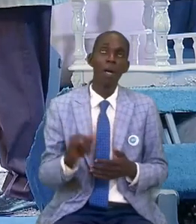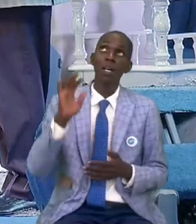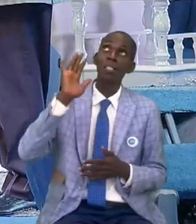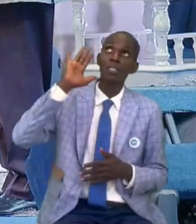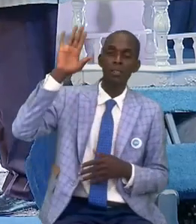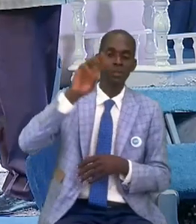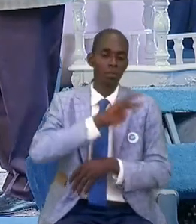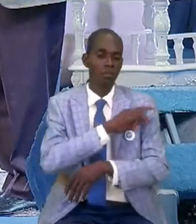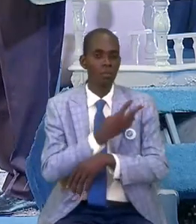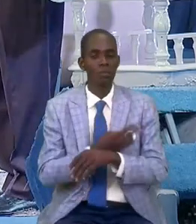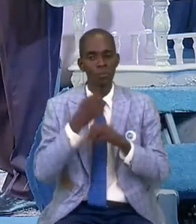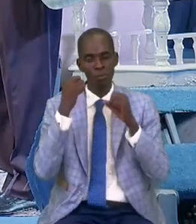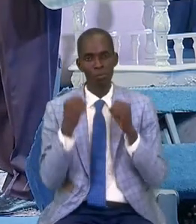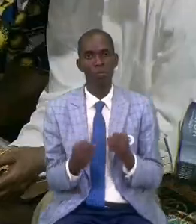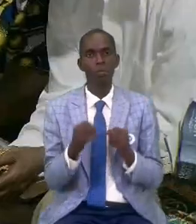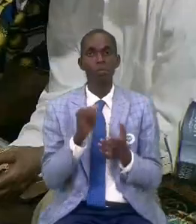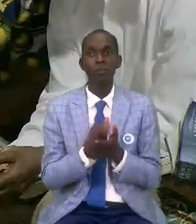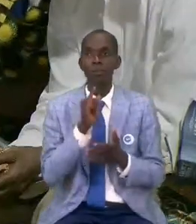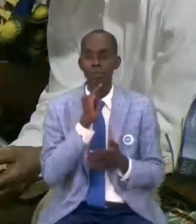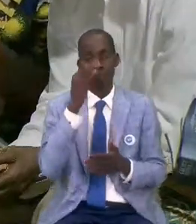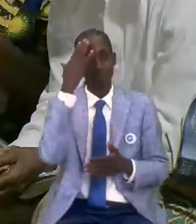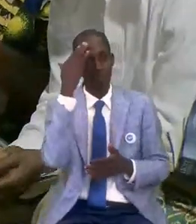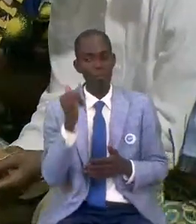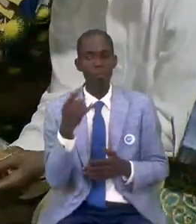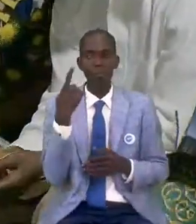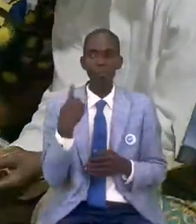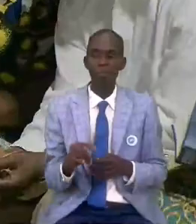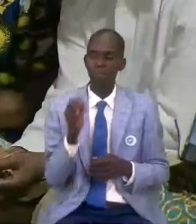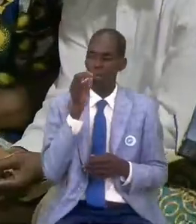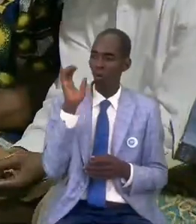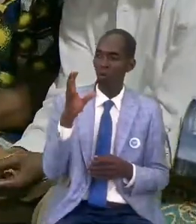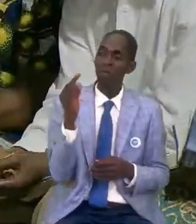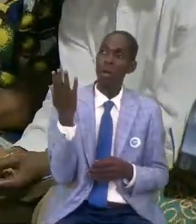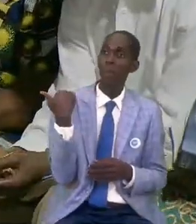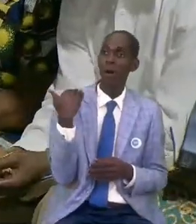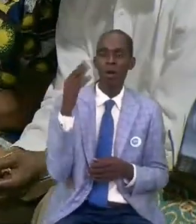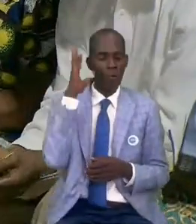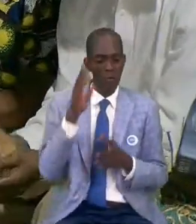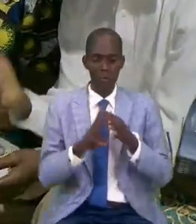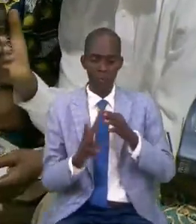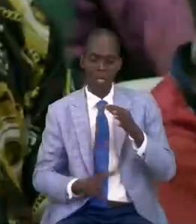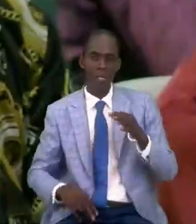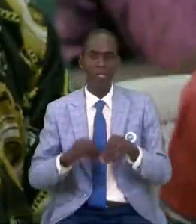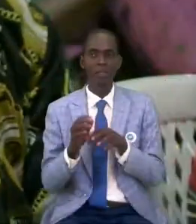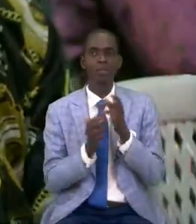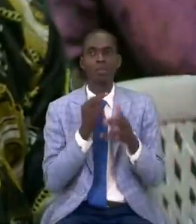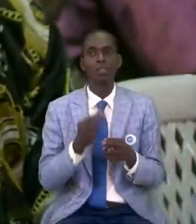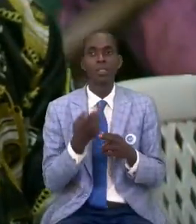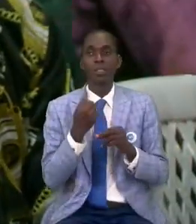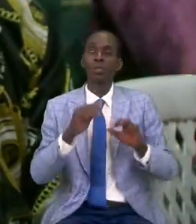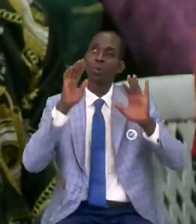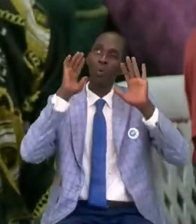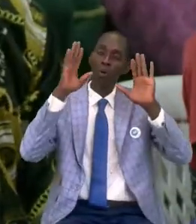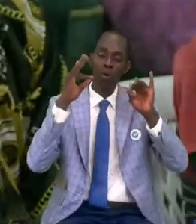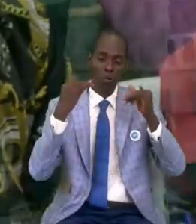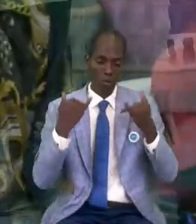of the past will vanish away. The wonders of the present will come your way today. And then the